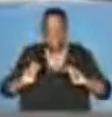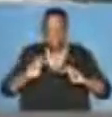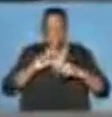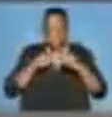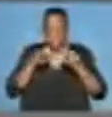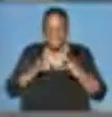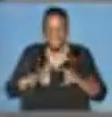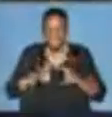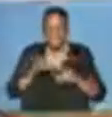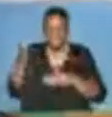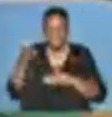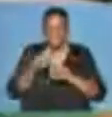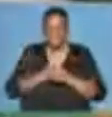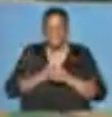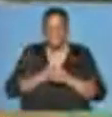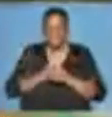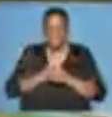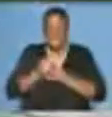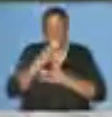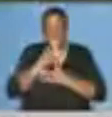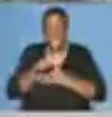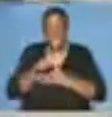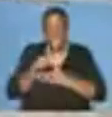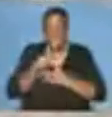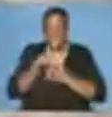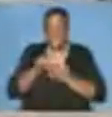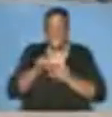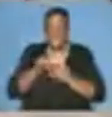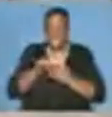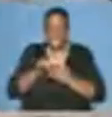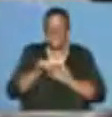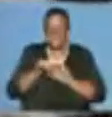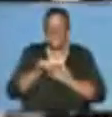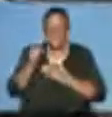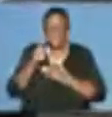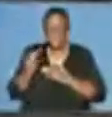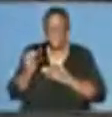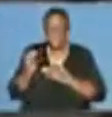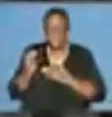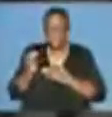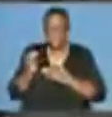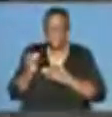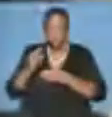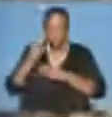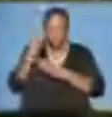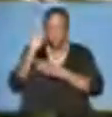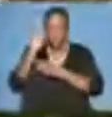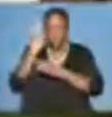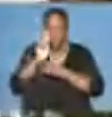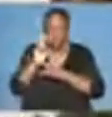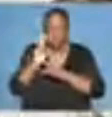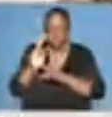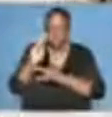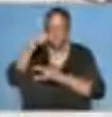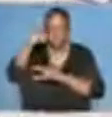incident occurred. He indicated that not even a third of the trusses, the wood used to frame the roof, were up when he says